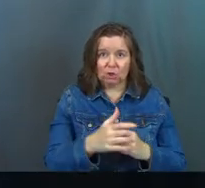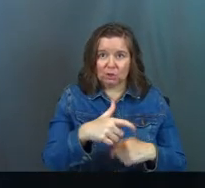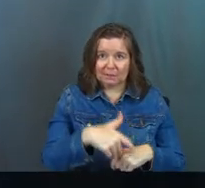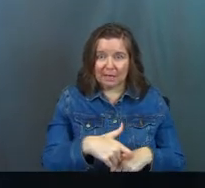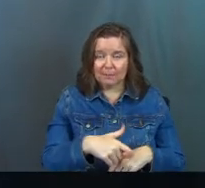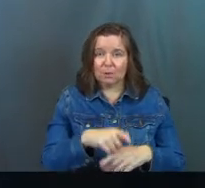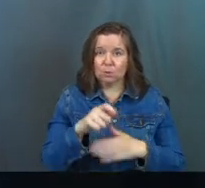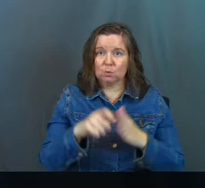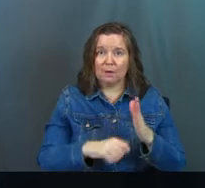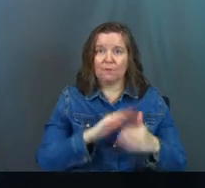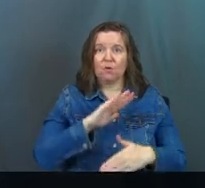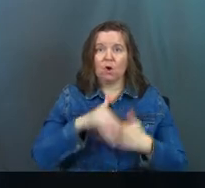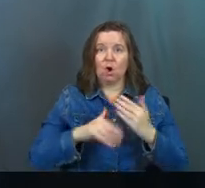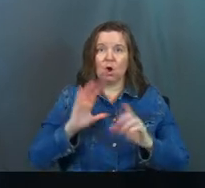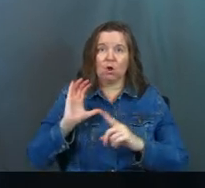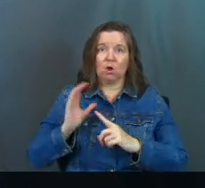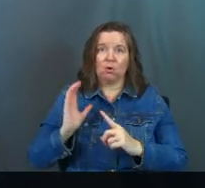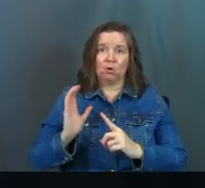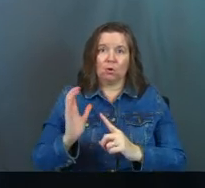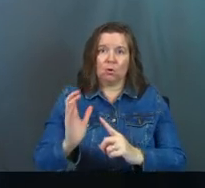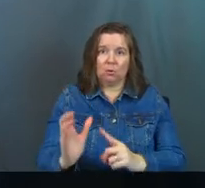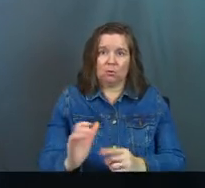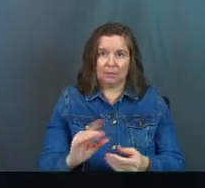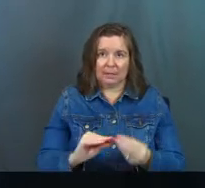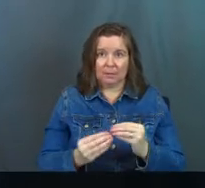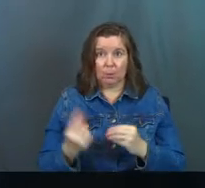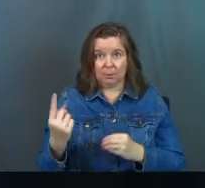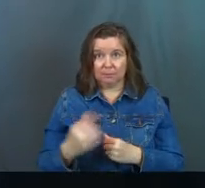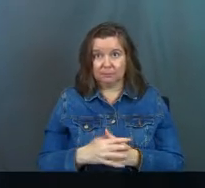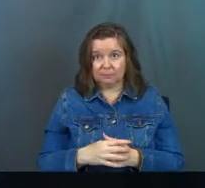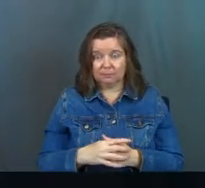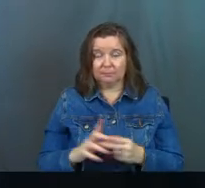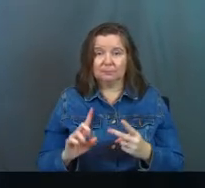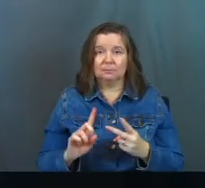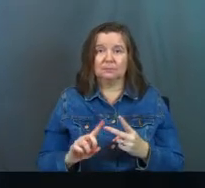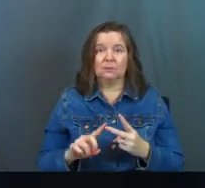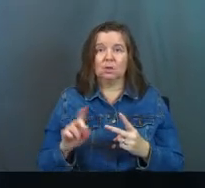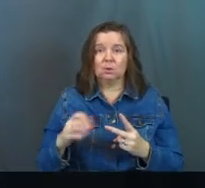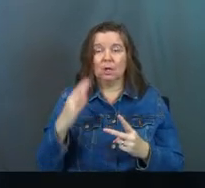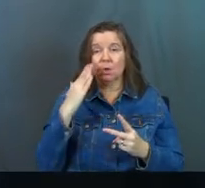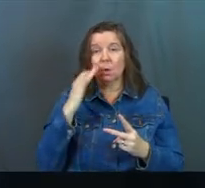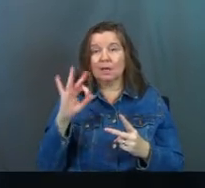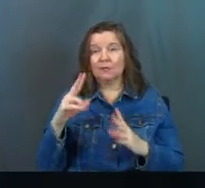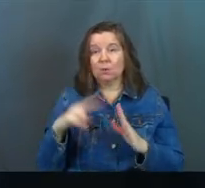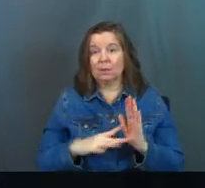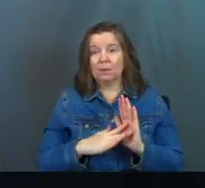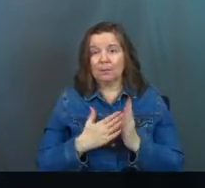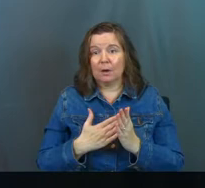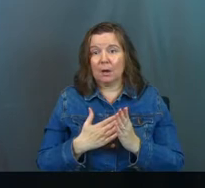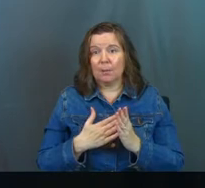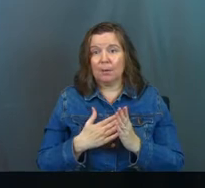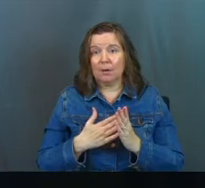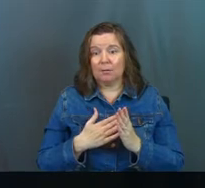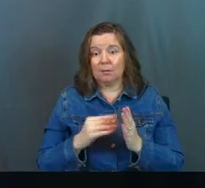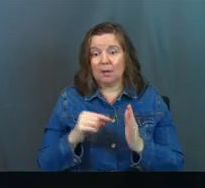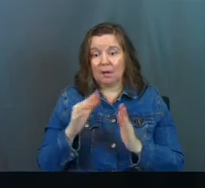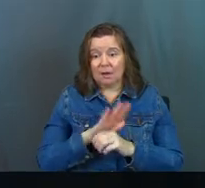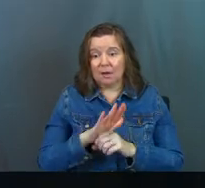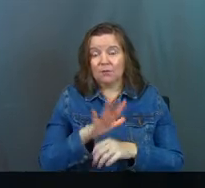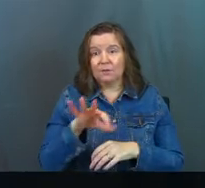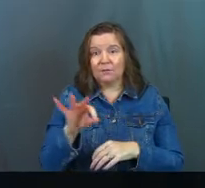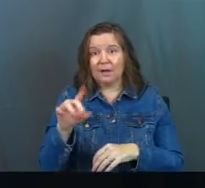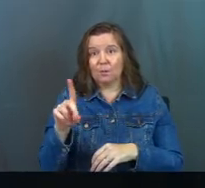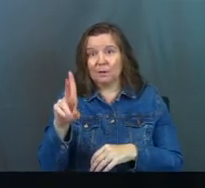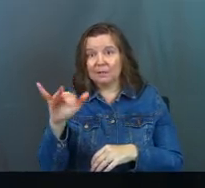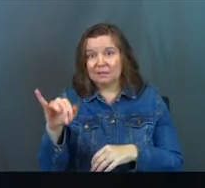and time. It was written to all cultures and times. That's number one. Number two, you need to know that if you read the Bible far enough, you're going to find